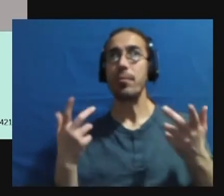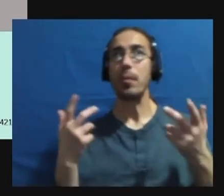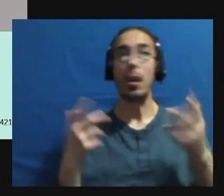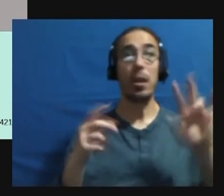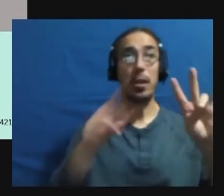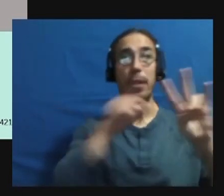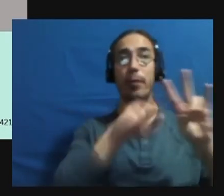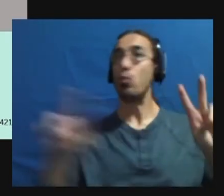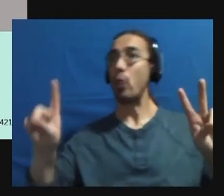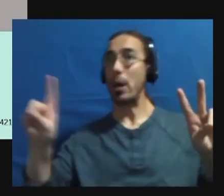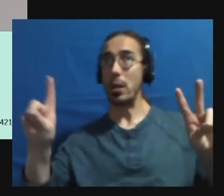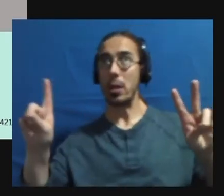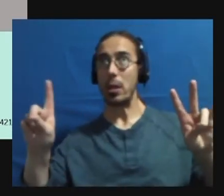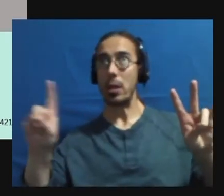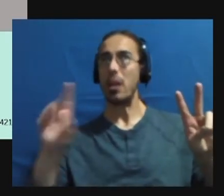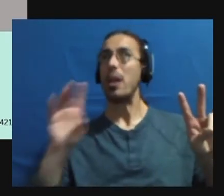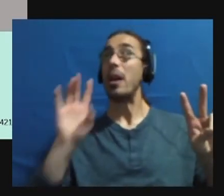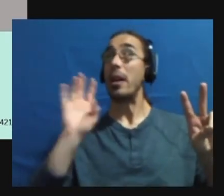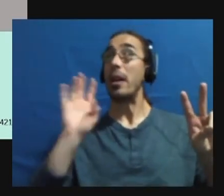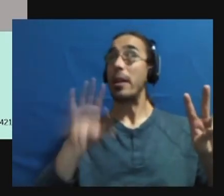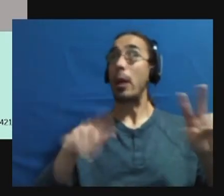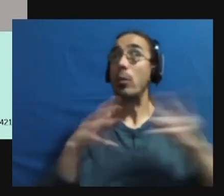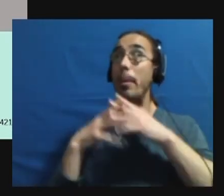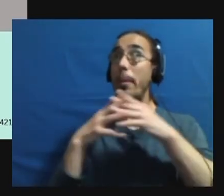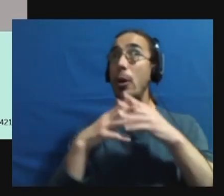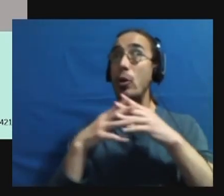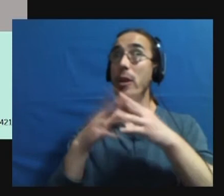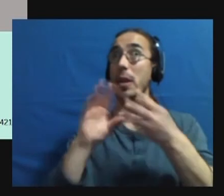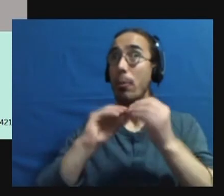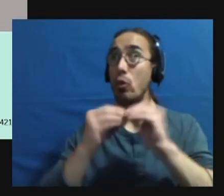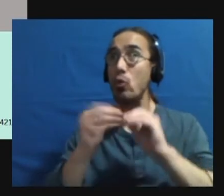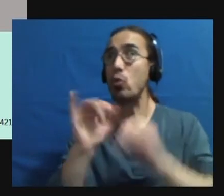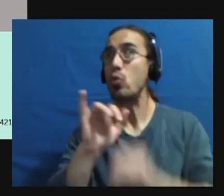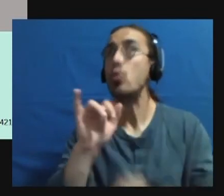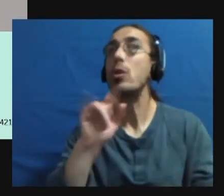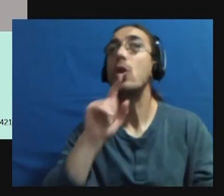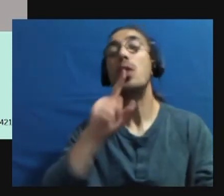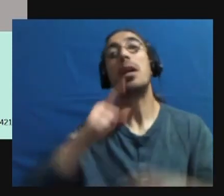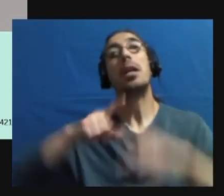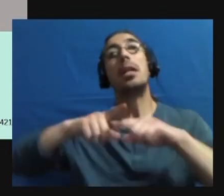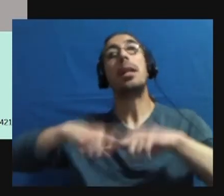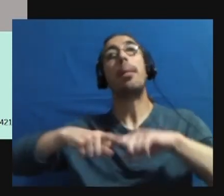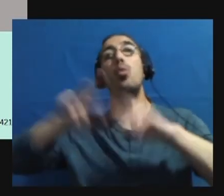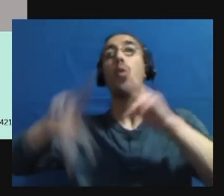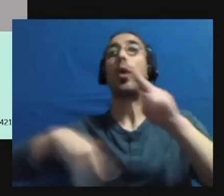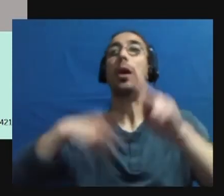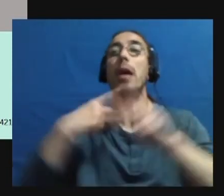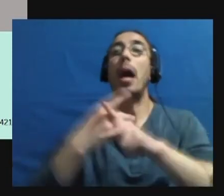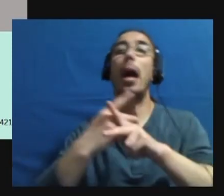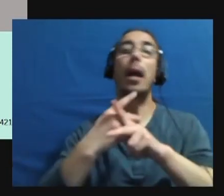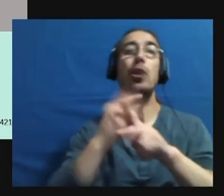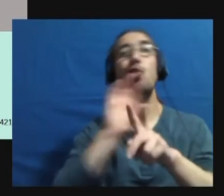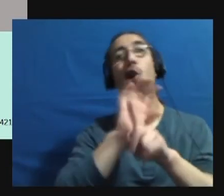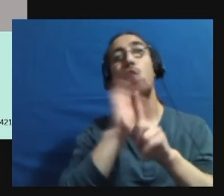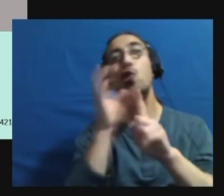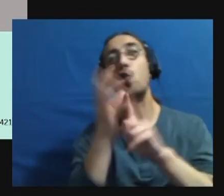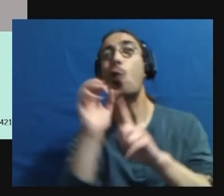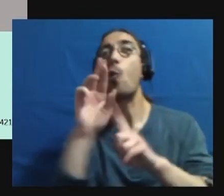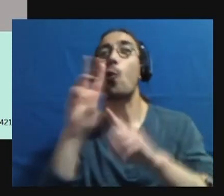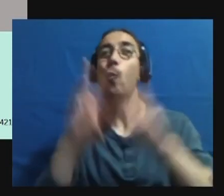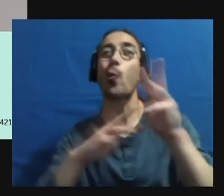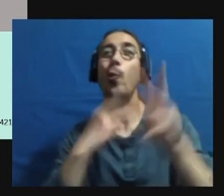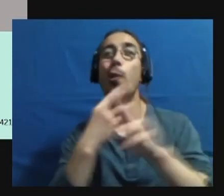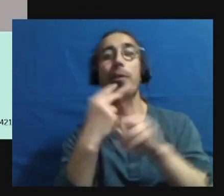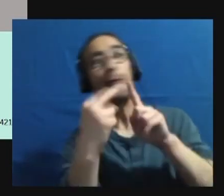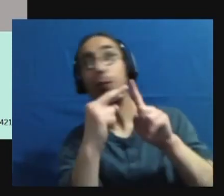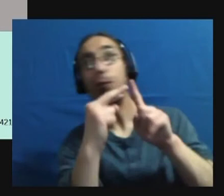American thing, because I think this will be highly dependent on what kind of worldview and culture you come from.